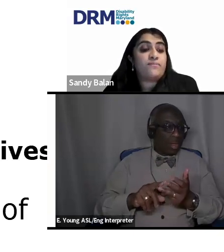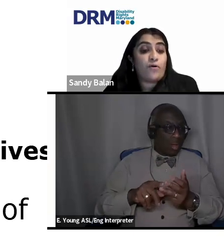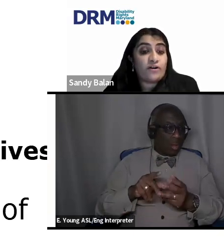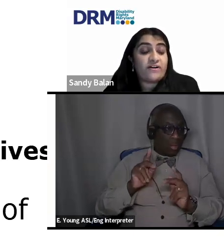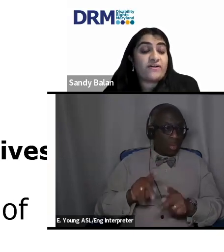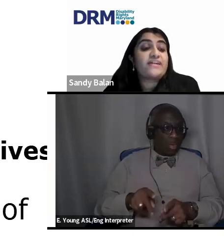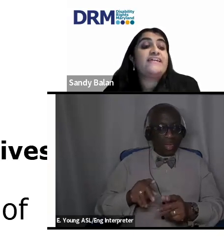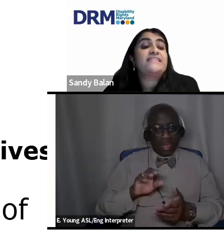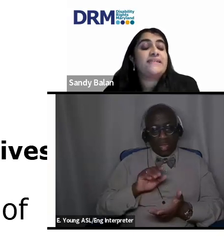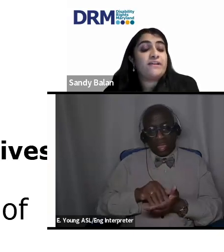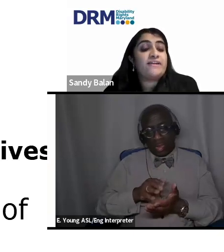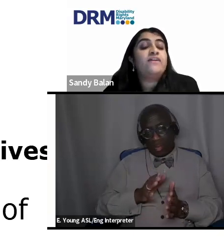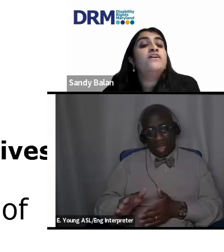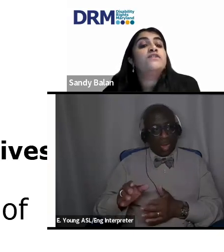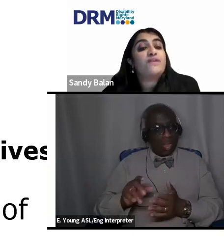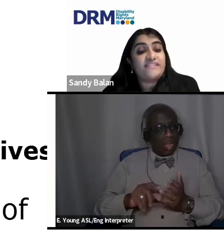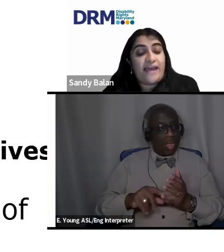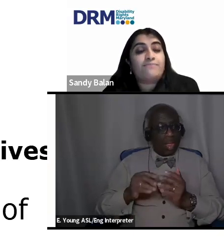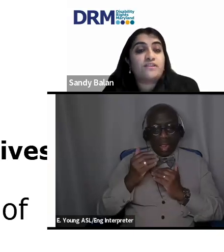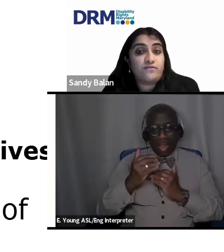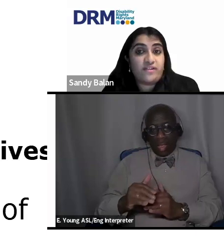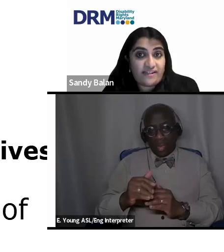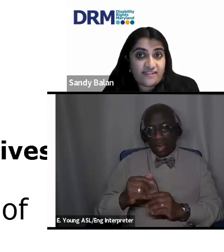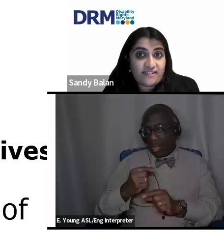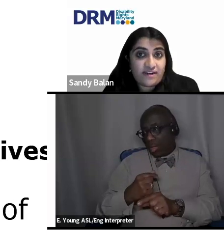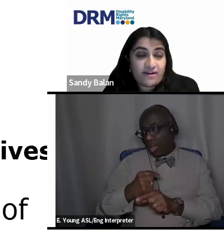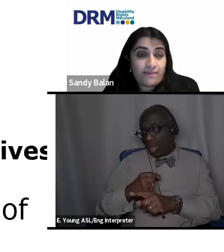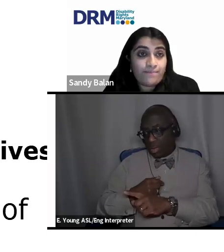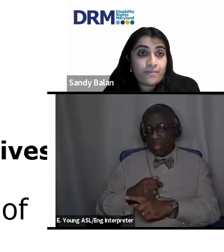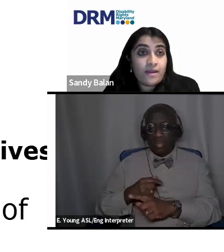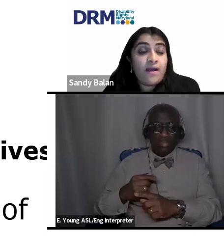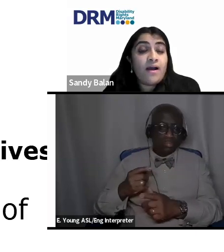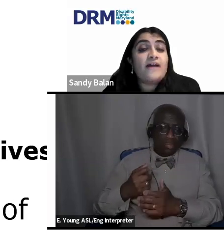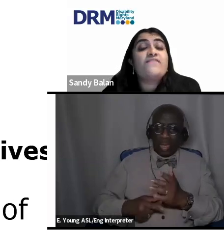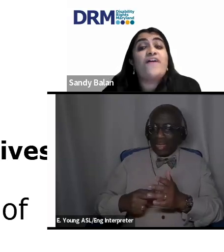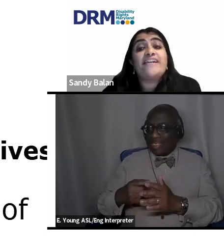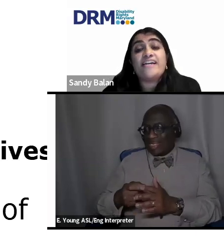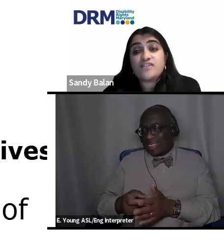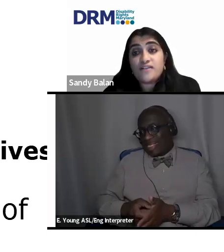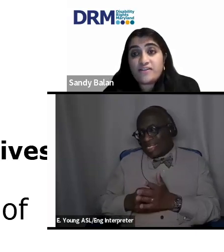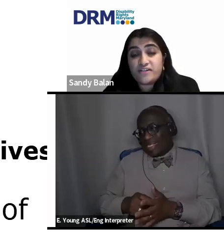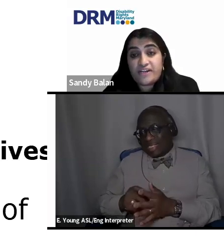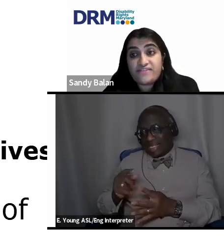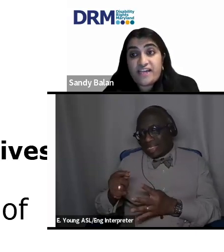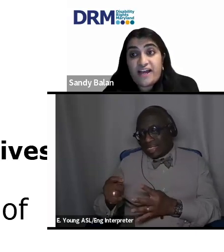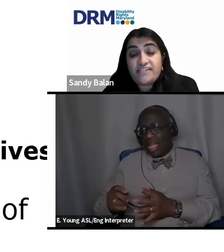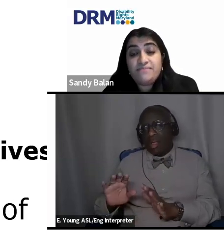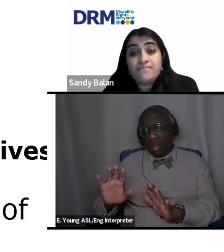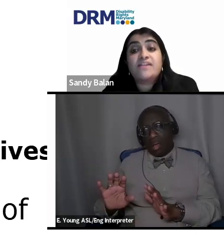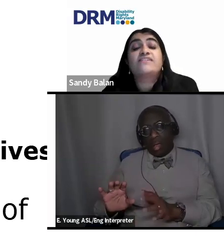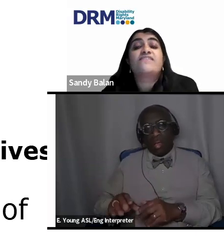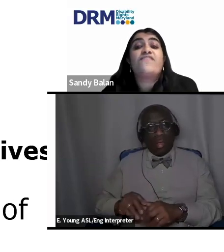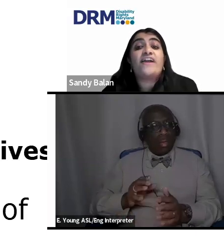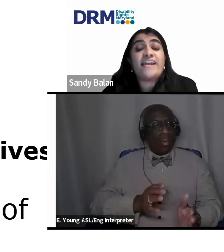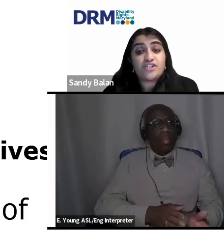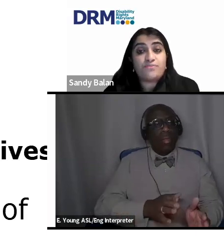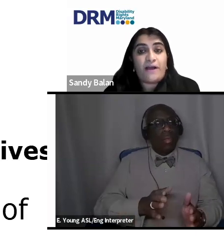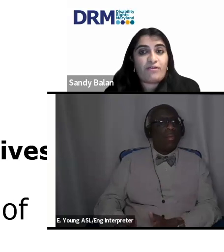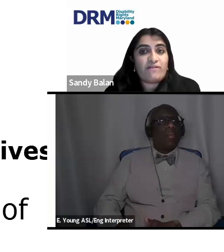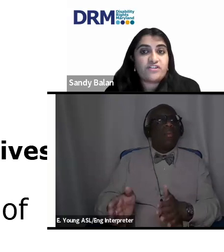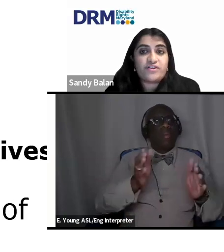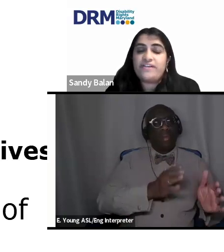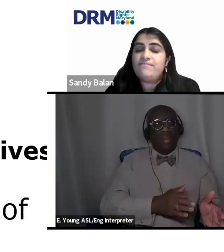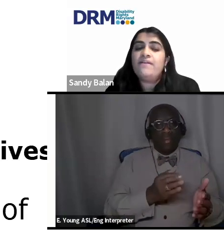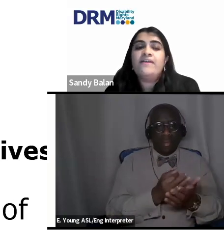the guardianship order is limited to what is absolutely necessary. On the financial alternative side, there is the